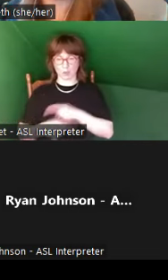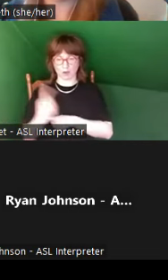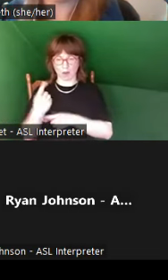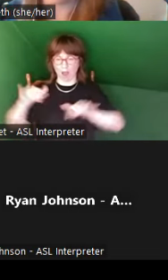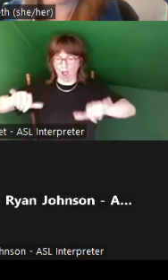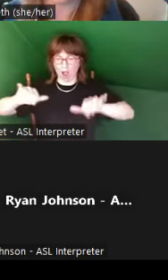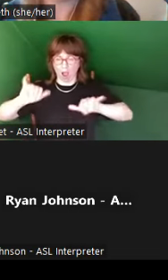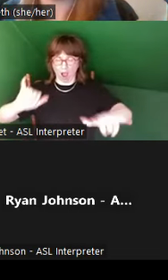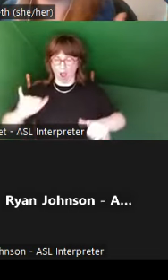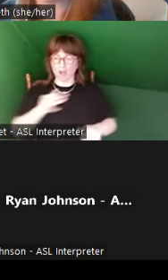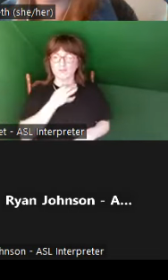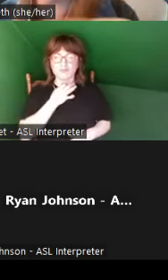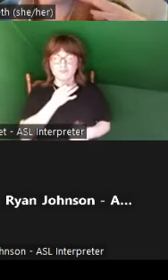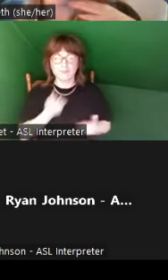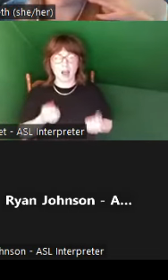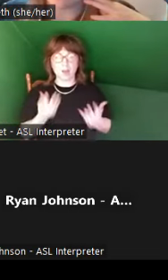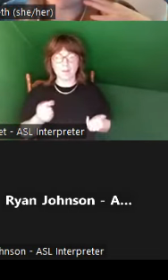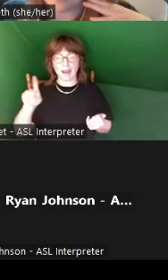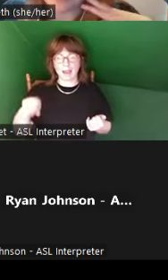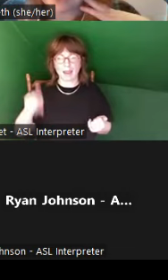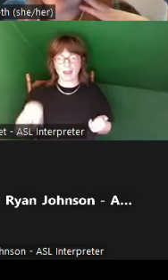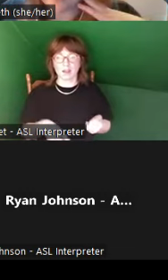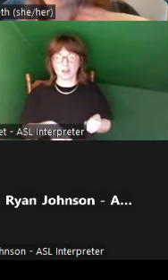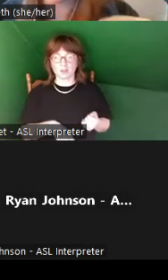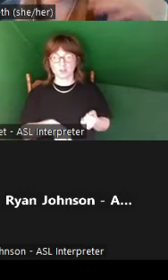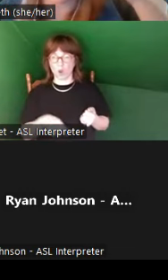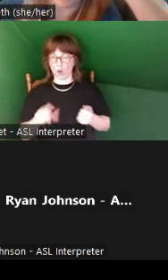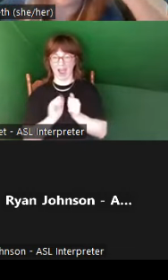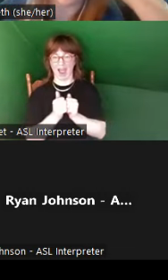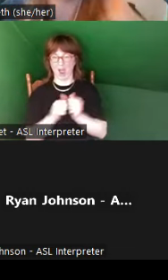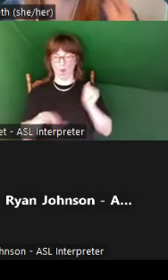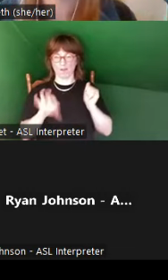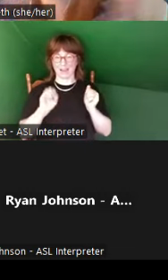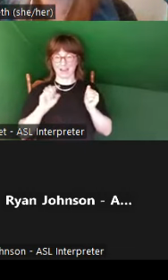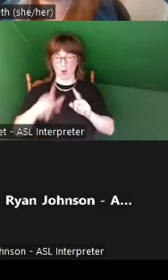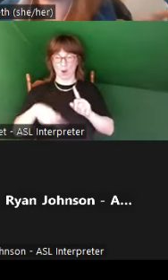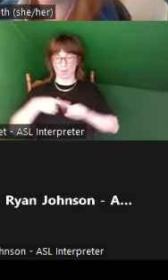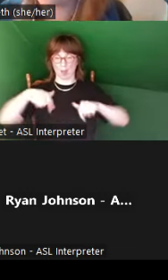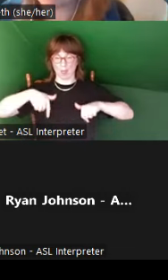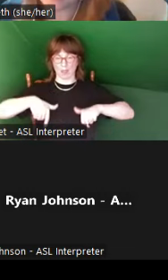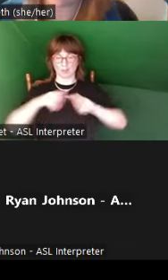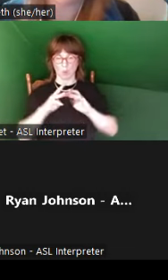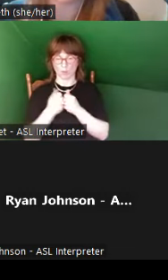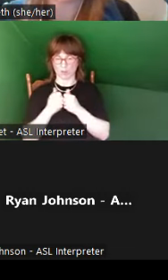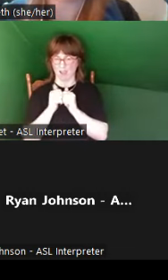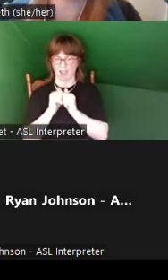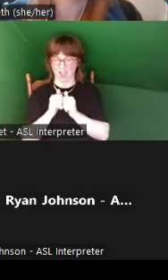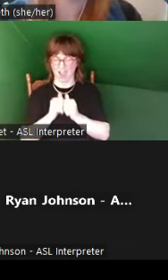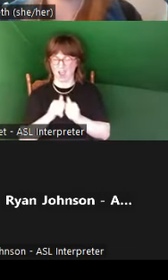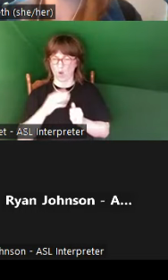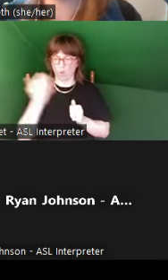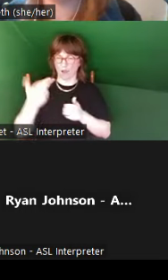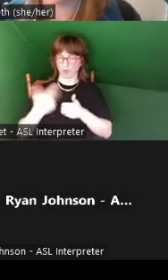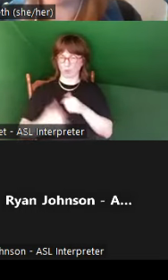many. And if you want to tell me how you found out about us and how what brings you to Women's Advocates